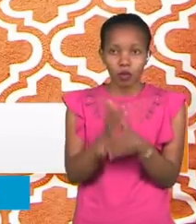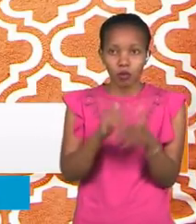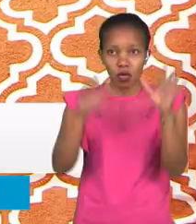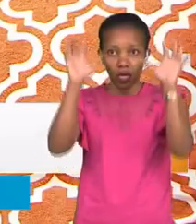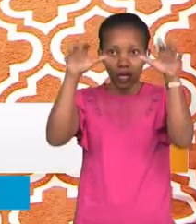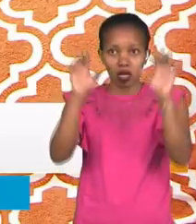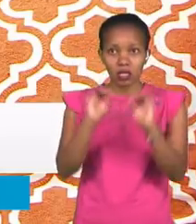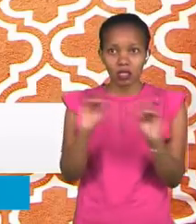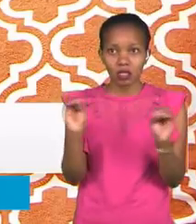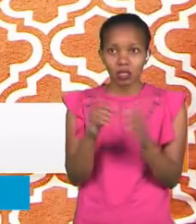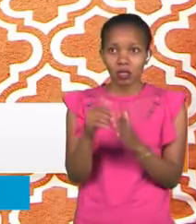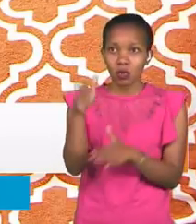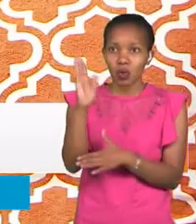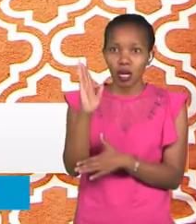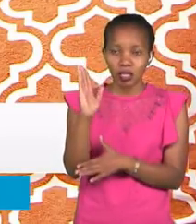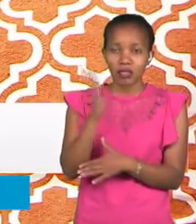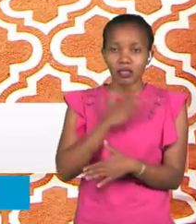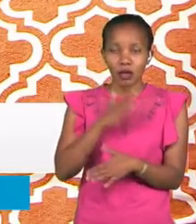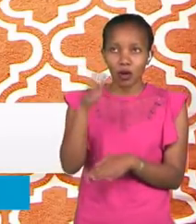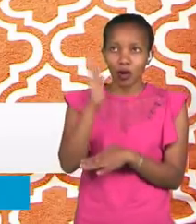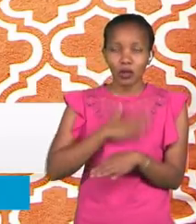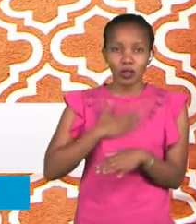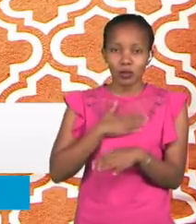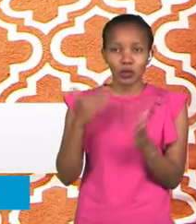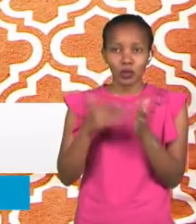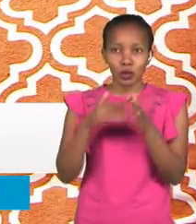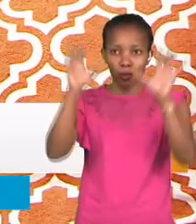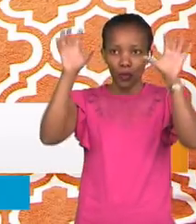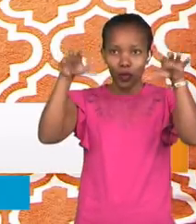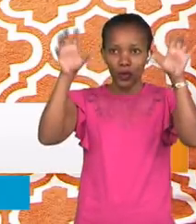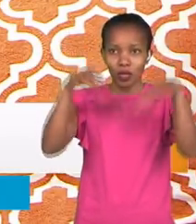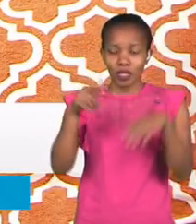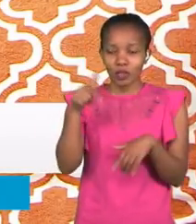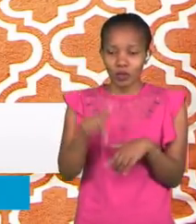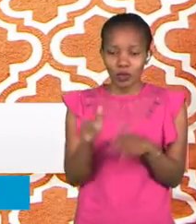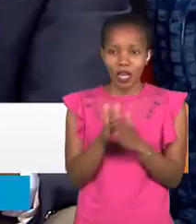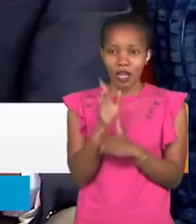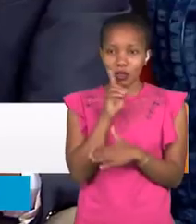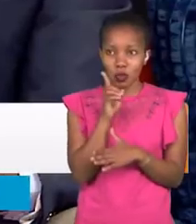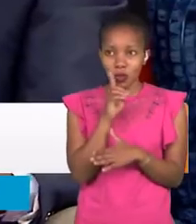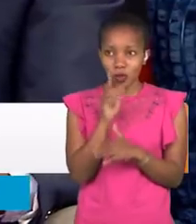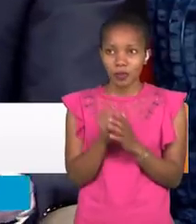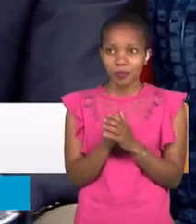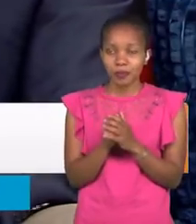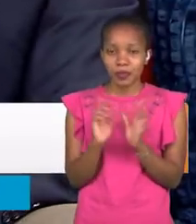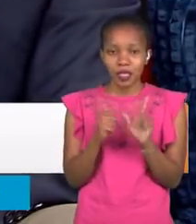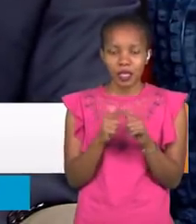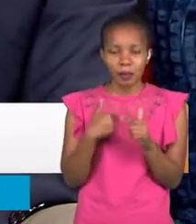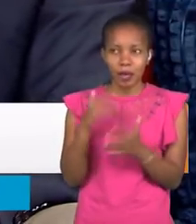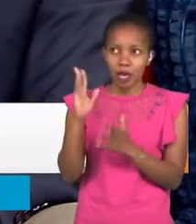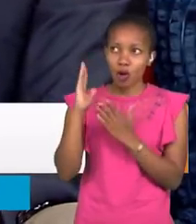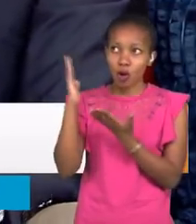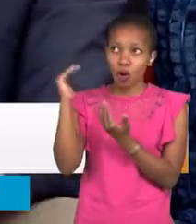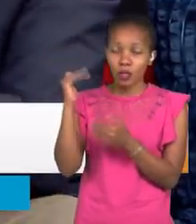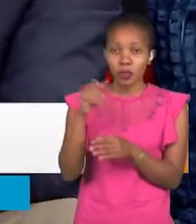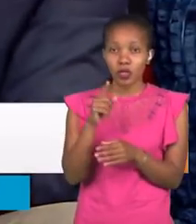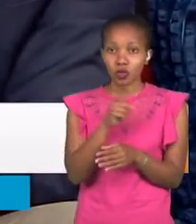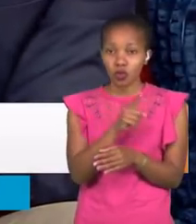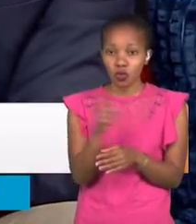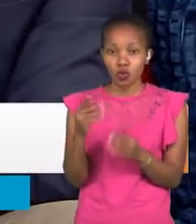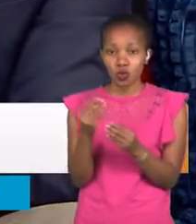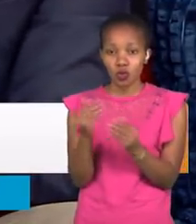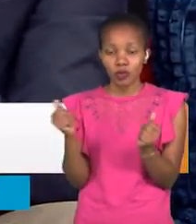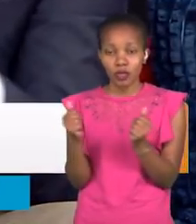not rain. Okay. We're asking the rains to be held I between believe today so. And tomorrow. I hope so. You guys will be sorted for tomorrow. For our sakes, and now, then it can fall. Yeah. Sure.